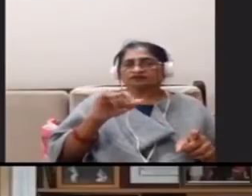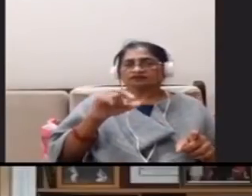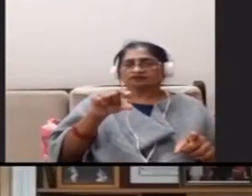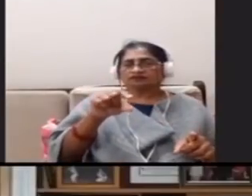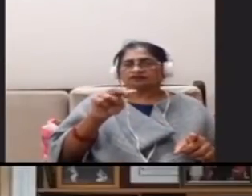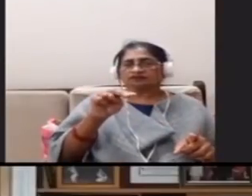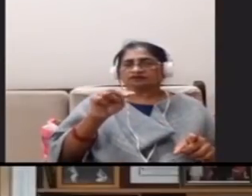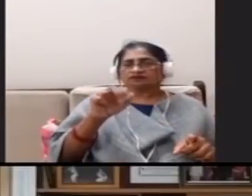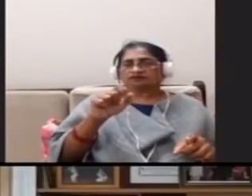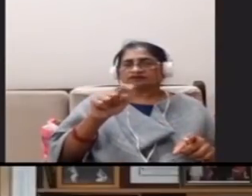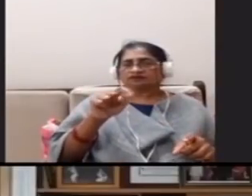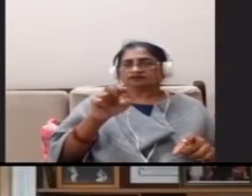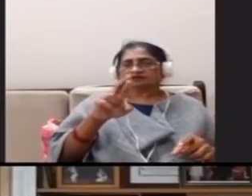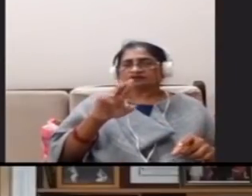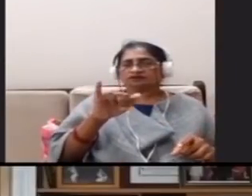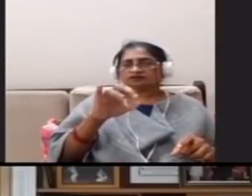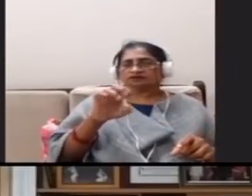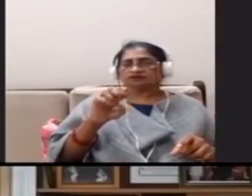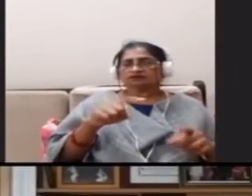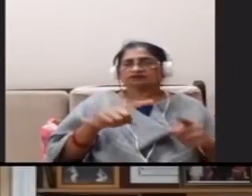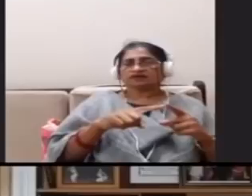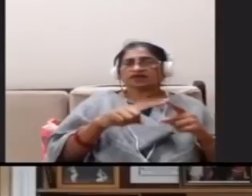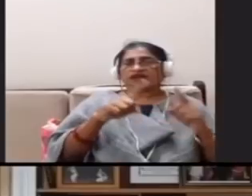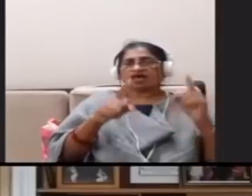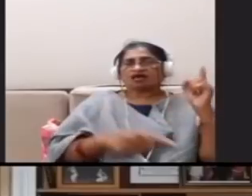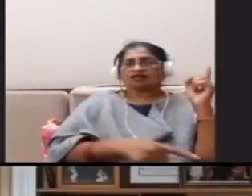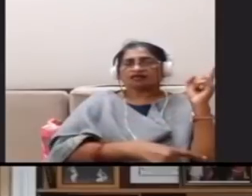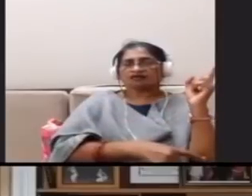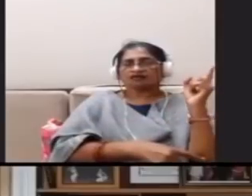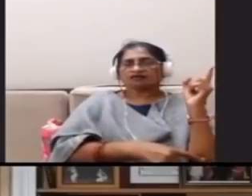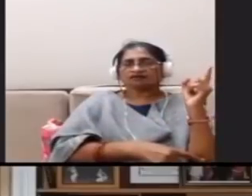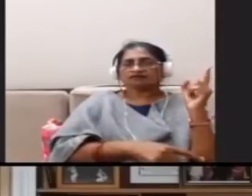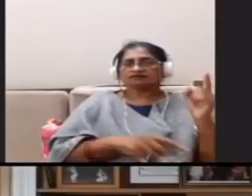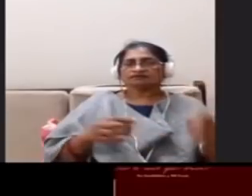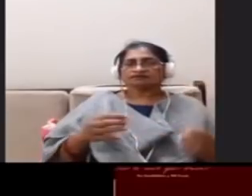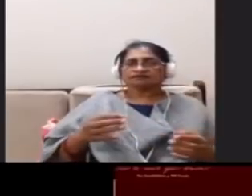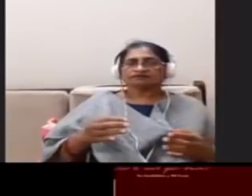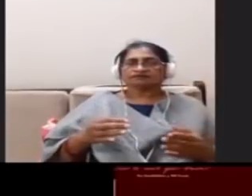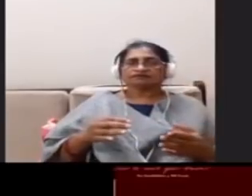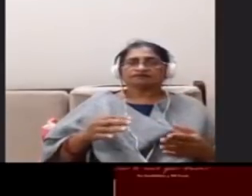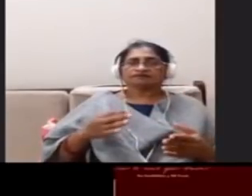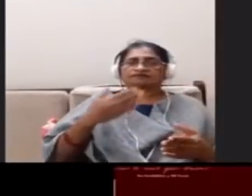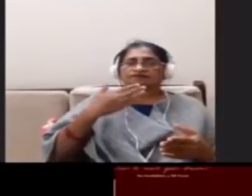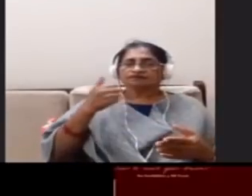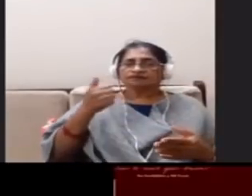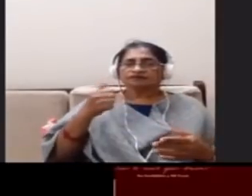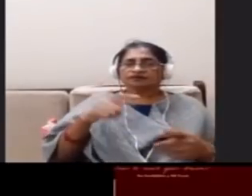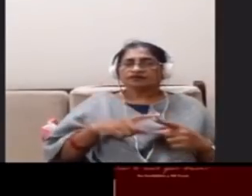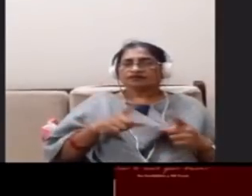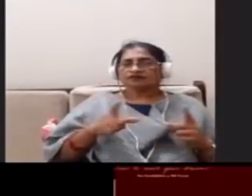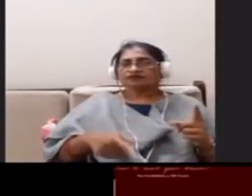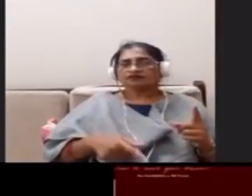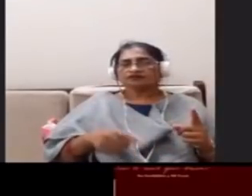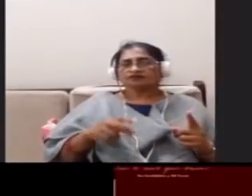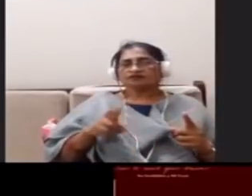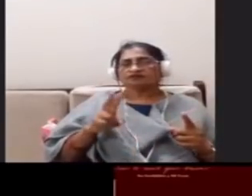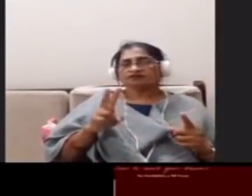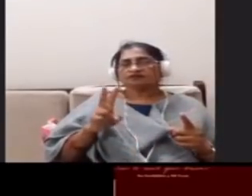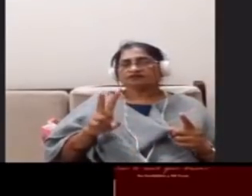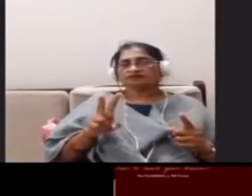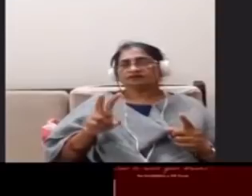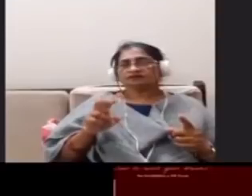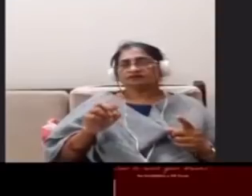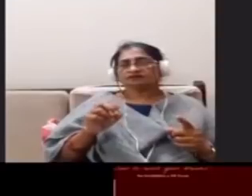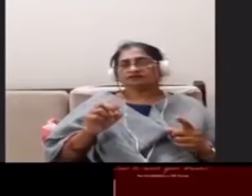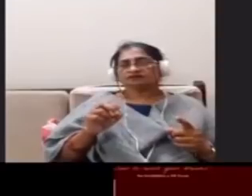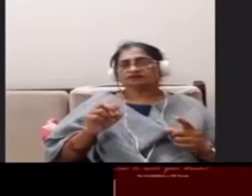We have one more final dignitary. Definitely, we have saved the best for last. Mayor Tony Trembley,